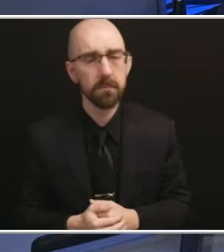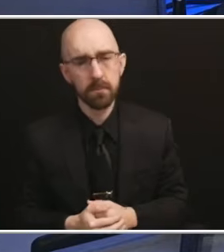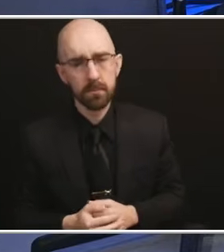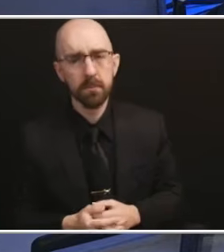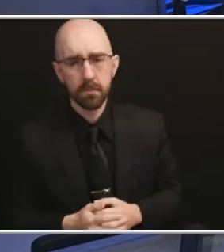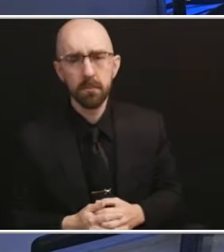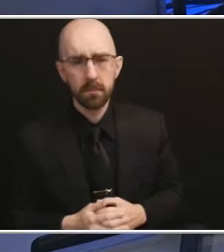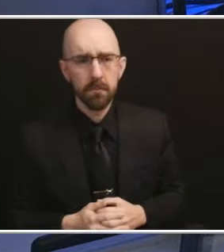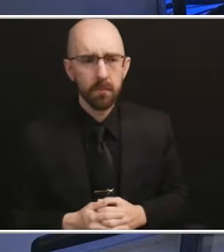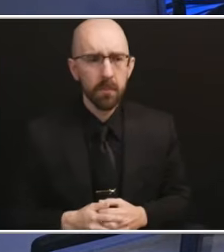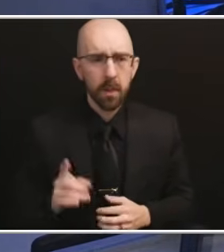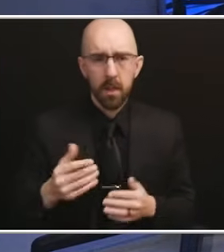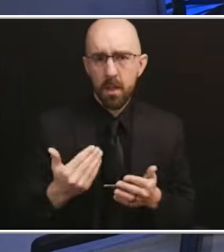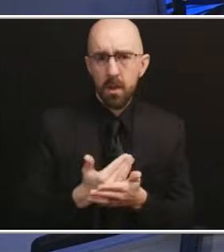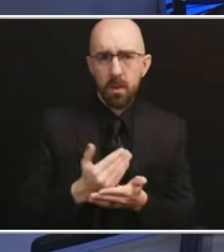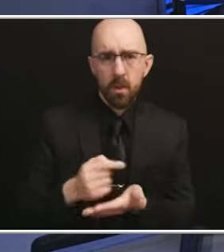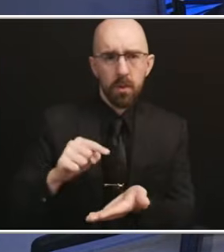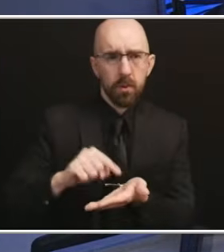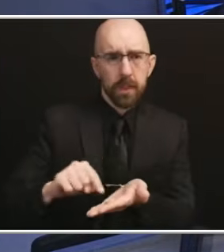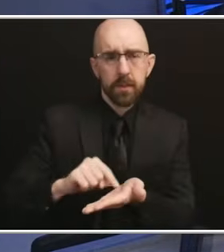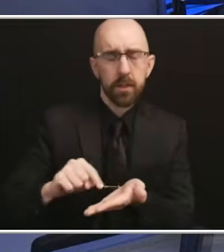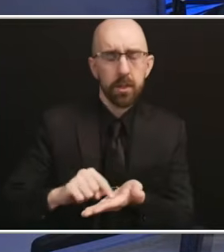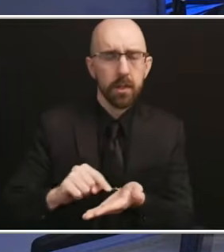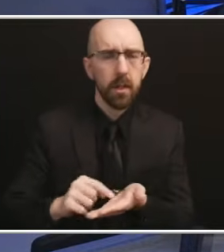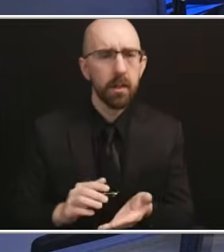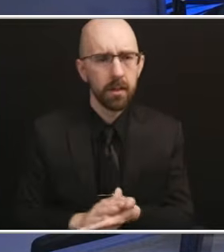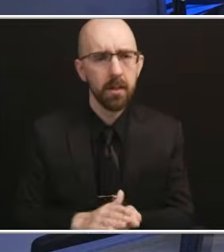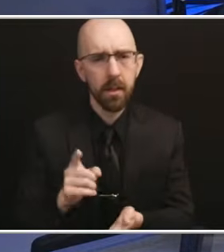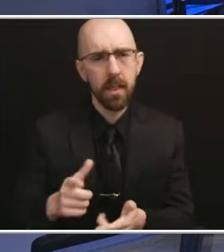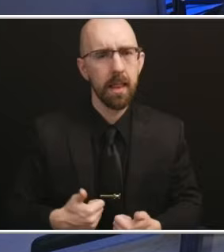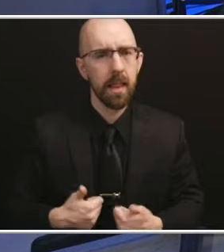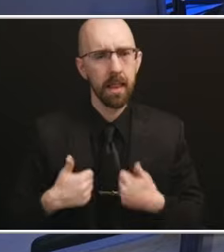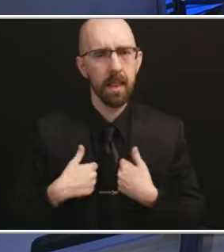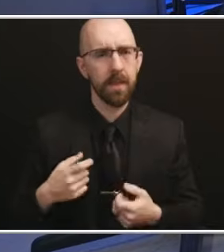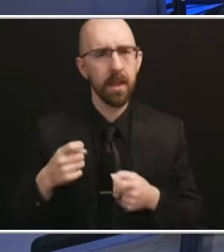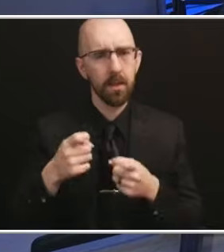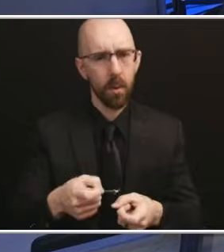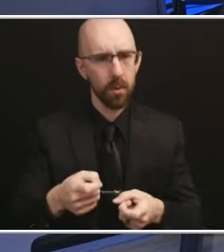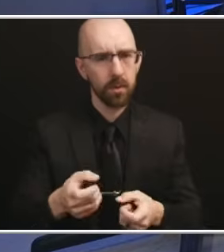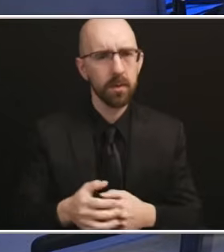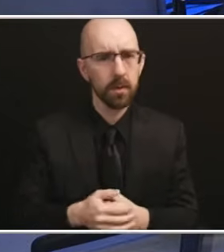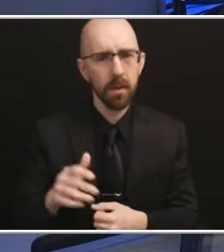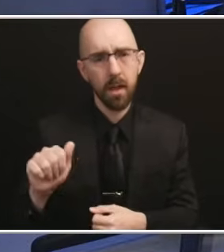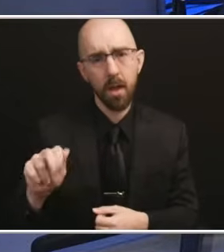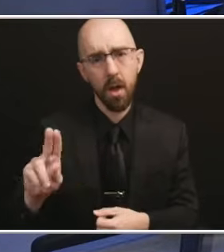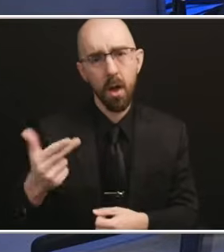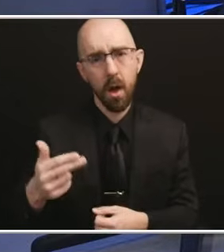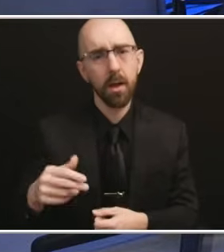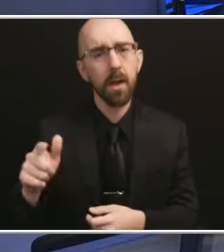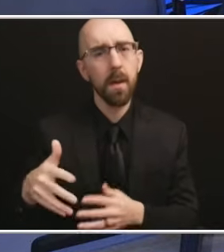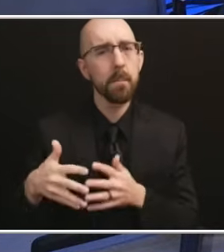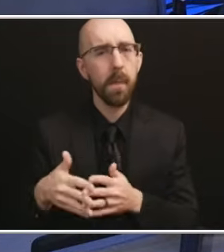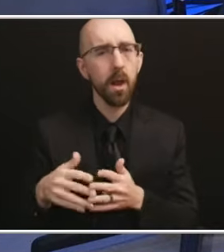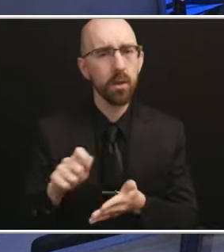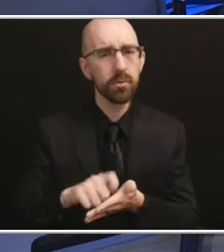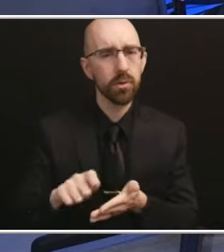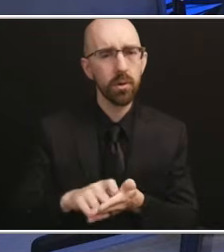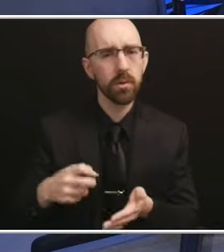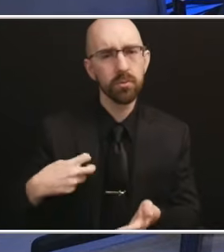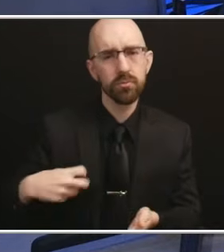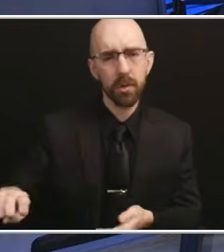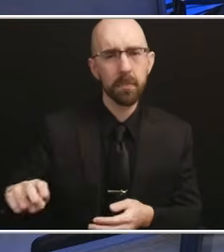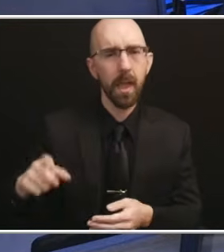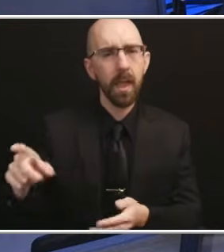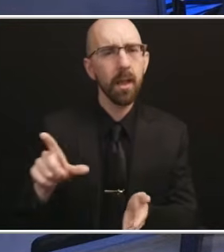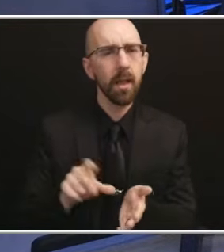new research on living donor liver donations. In August, the American Journal of Transplant published a longitudinal study